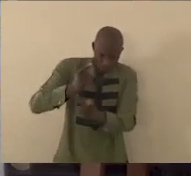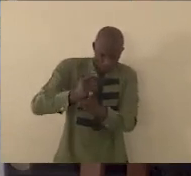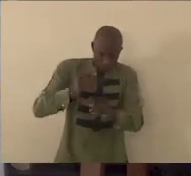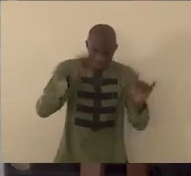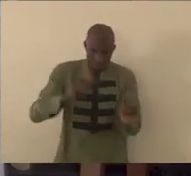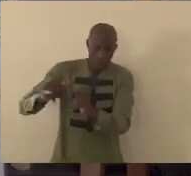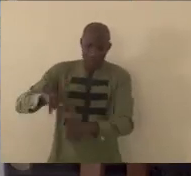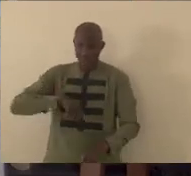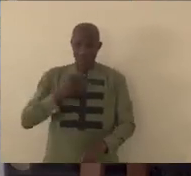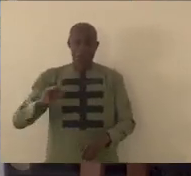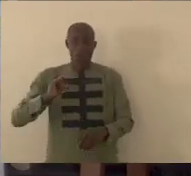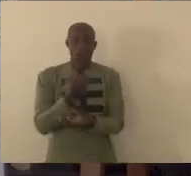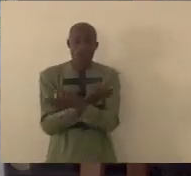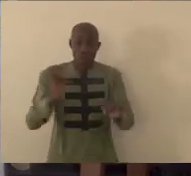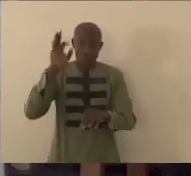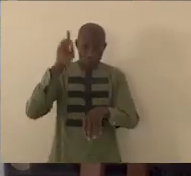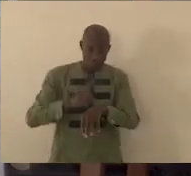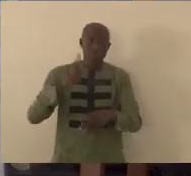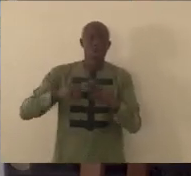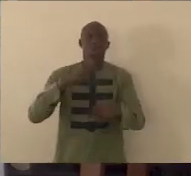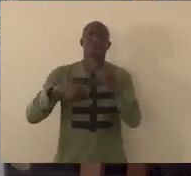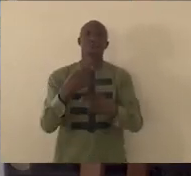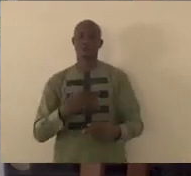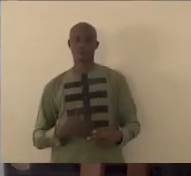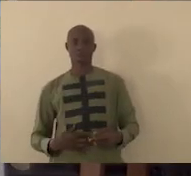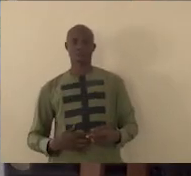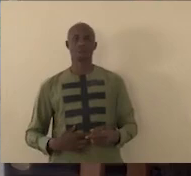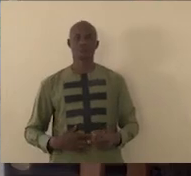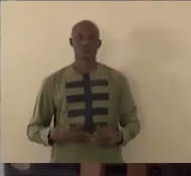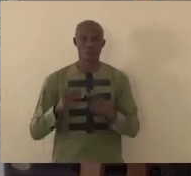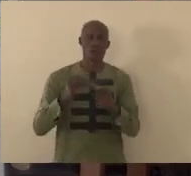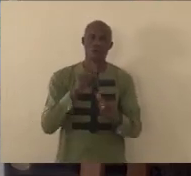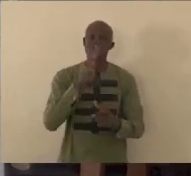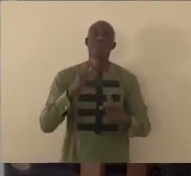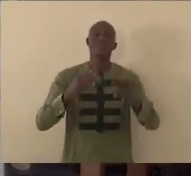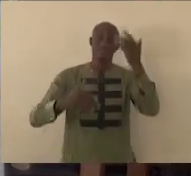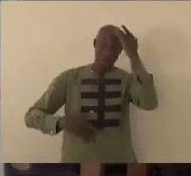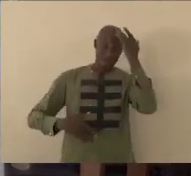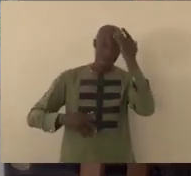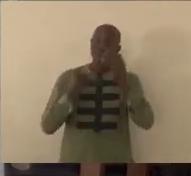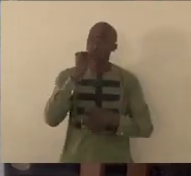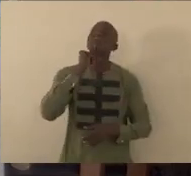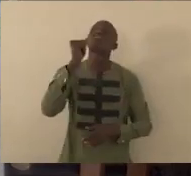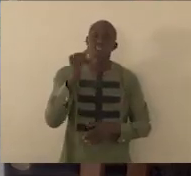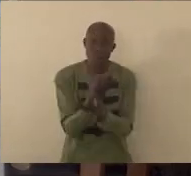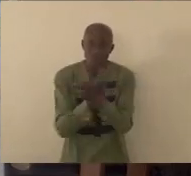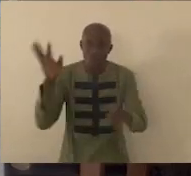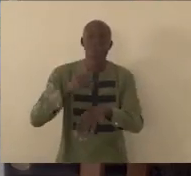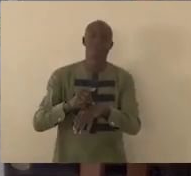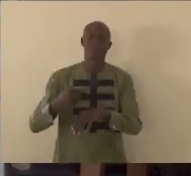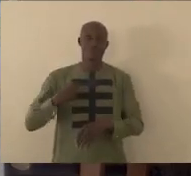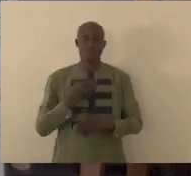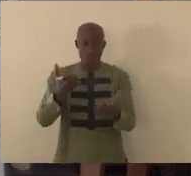our people because freedom to go hungry or freedom to be unhealthy is not freedom at all. We